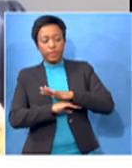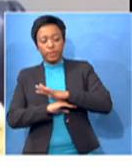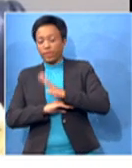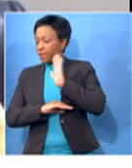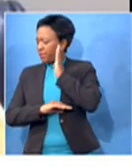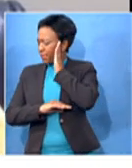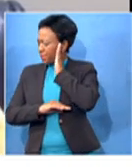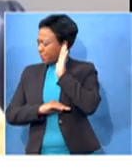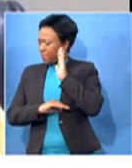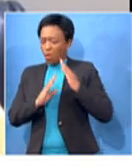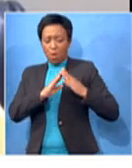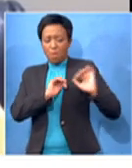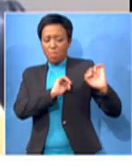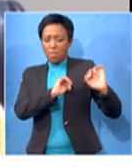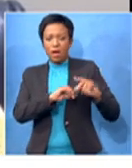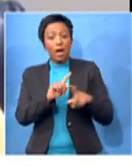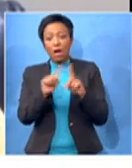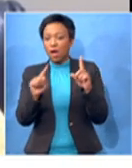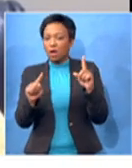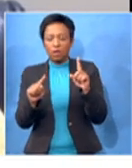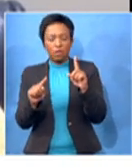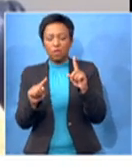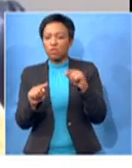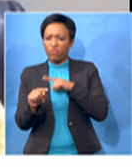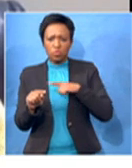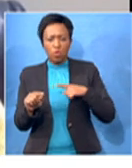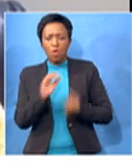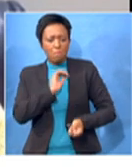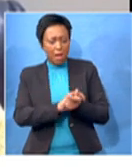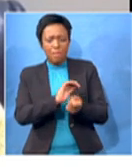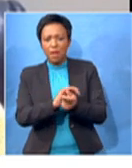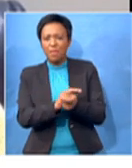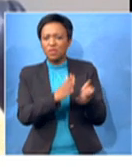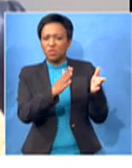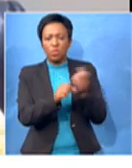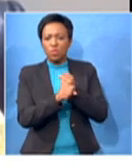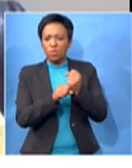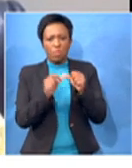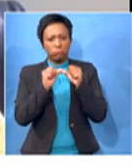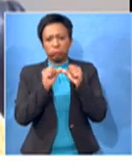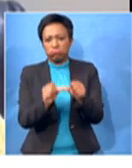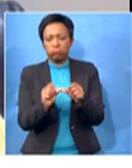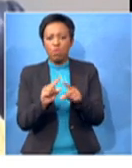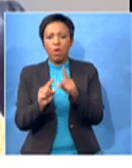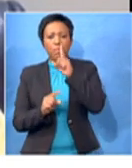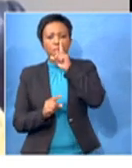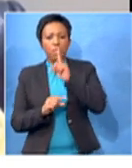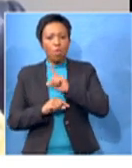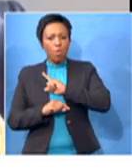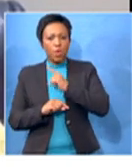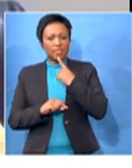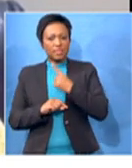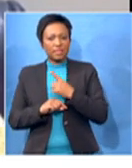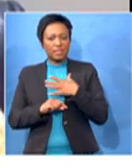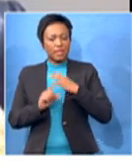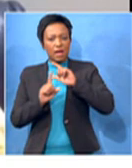too long, where we have lost many women when we saw the signs that they were there, and we kept quiet because we believe that